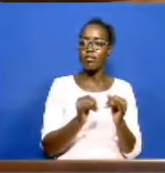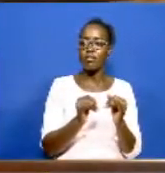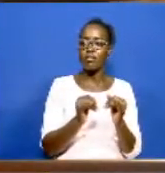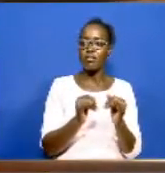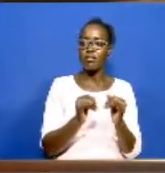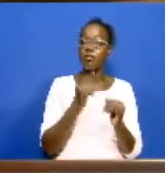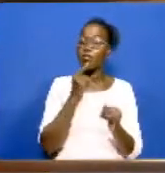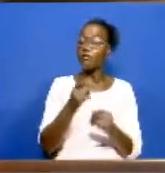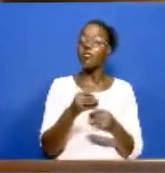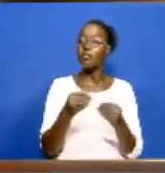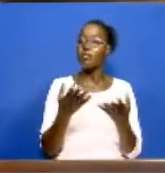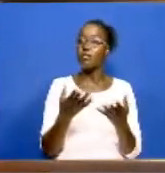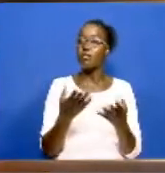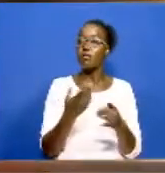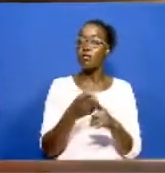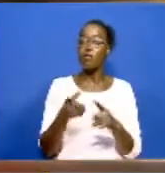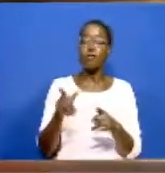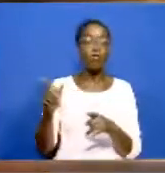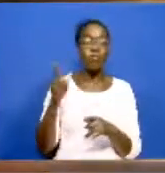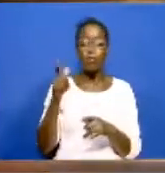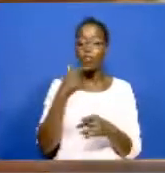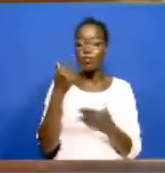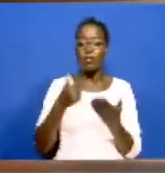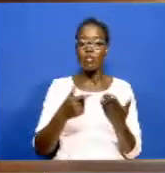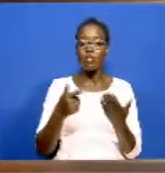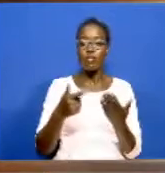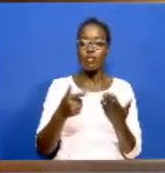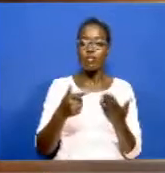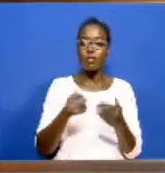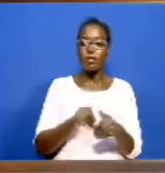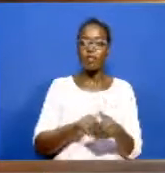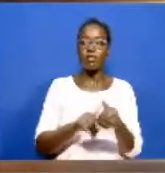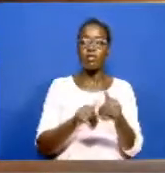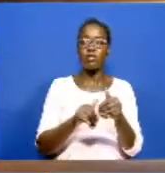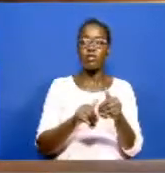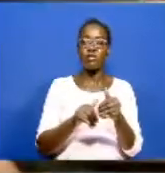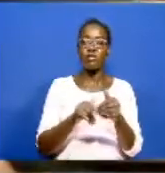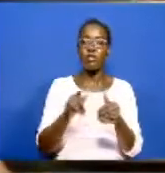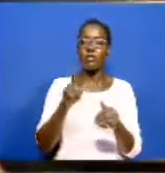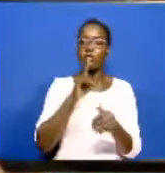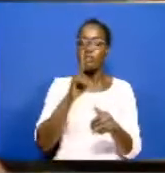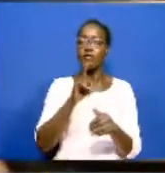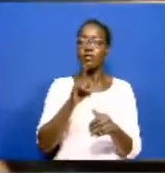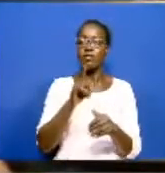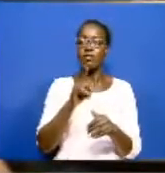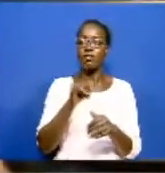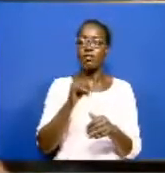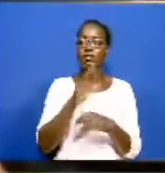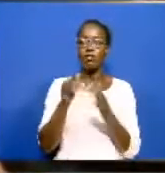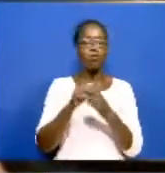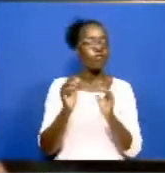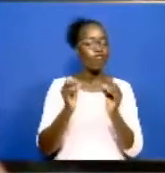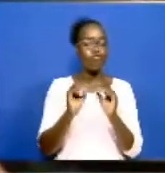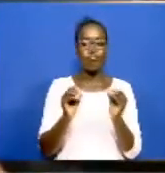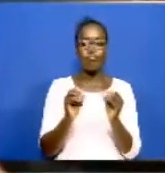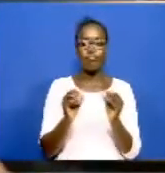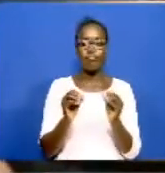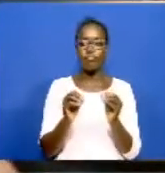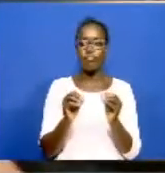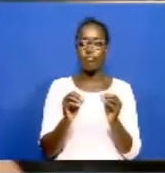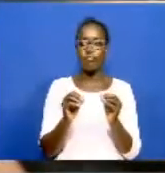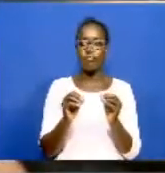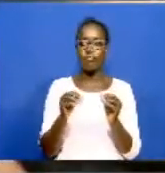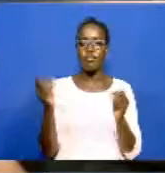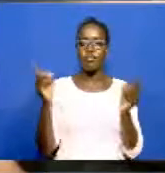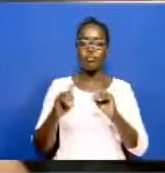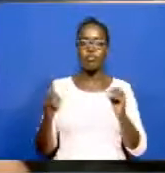orders. But remember, the law says that they don't have to follow unlawful orders. Mm-hmm. And we don't want any